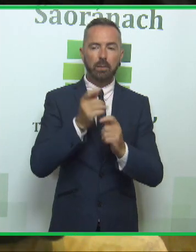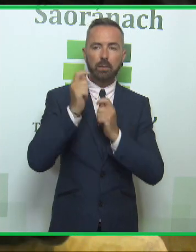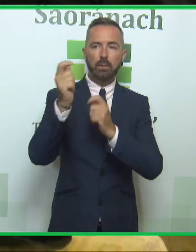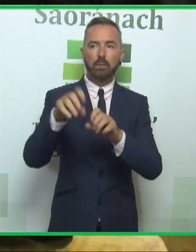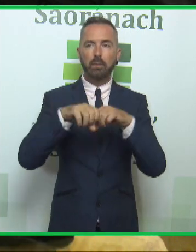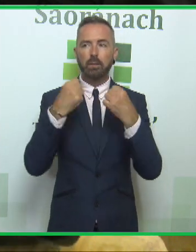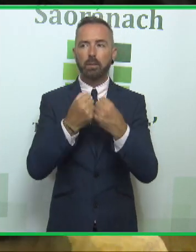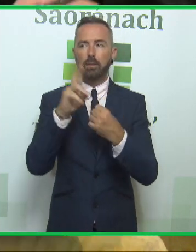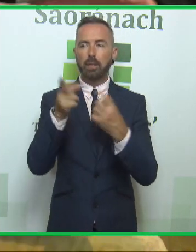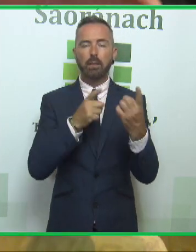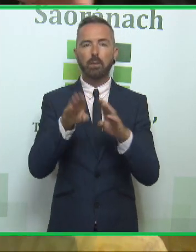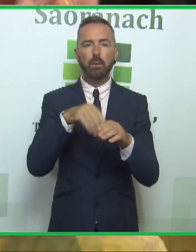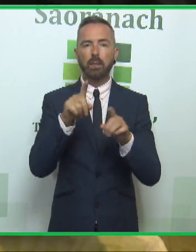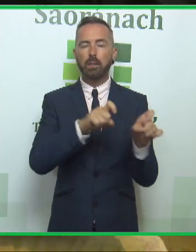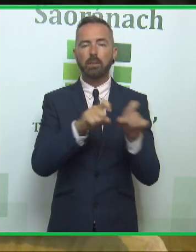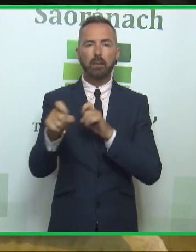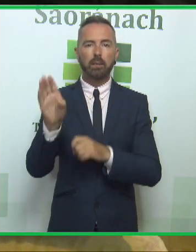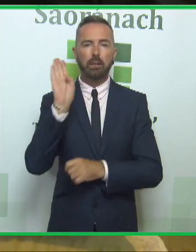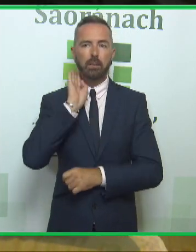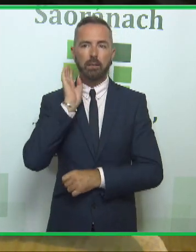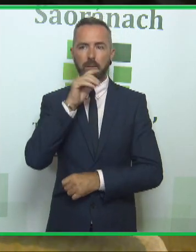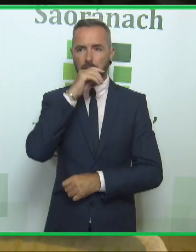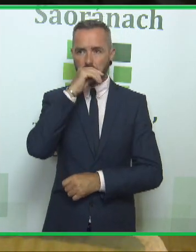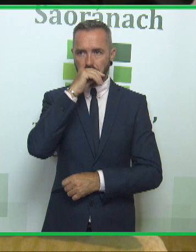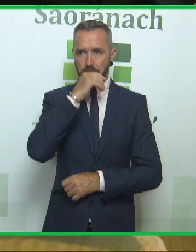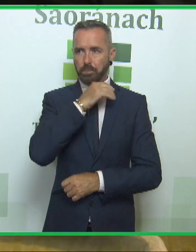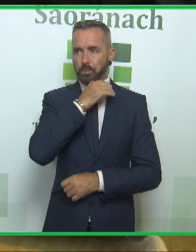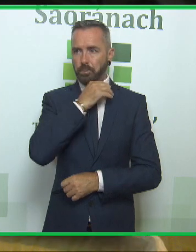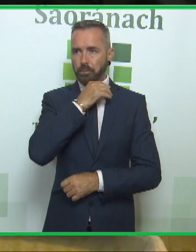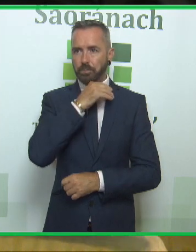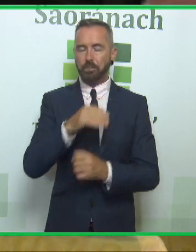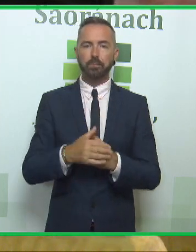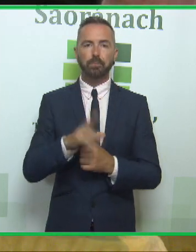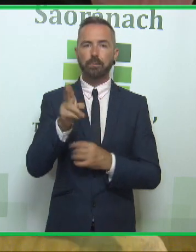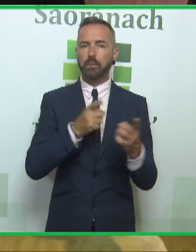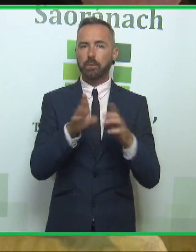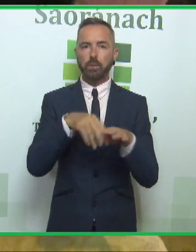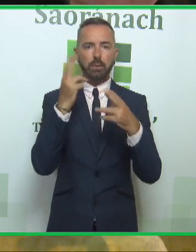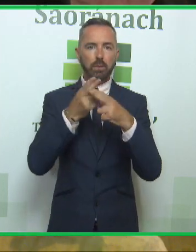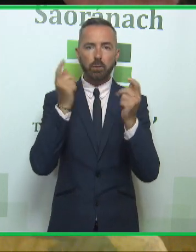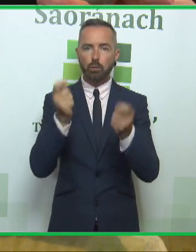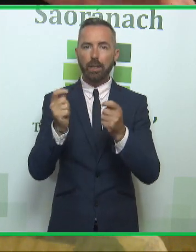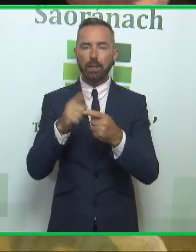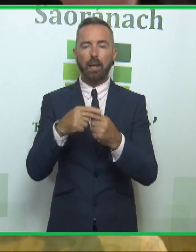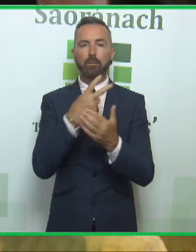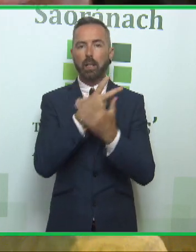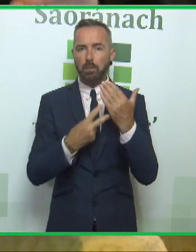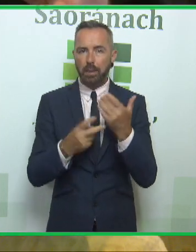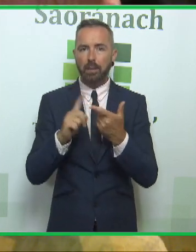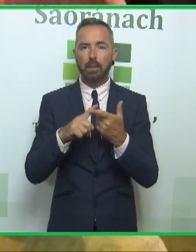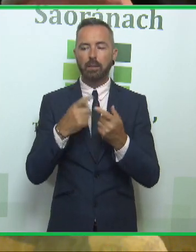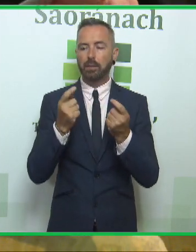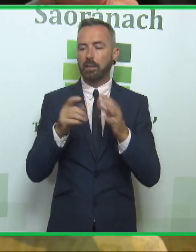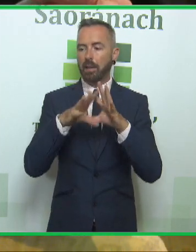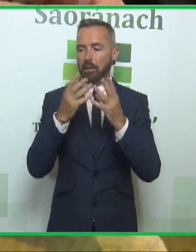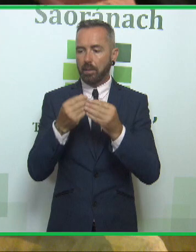stable accommodation. It can't be done without access to training and education and employability. And just as Nicola's saying about for